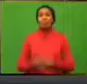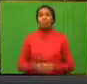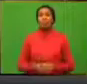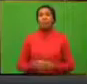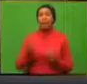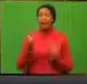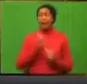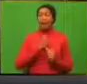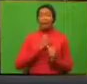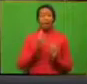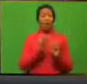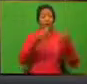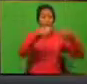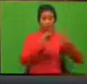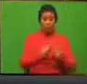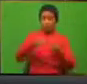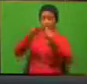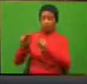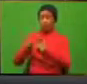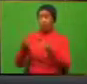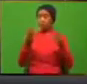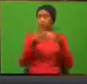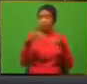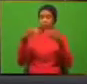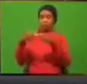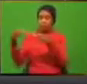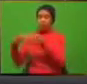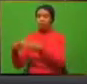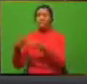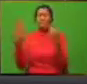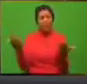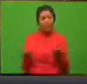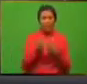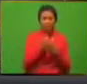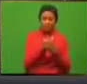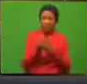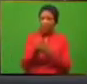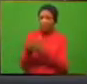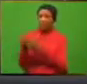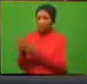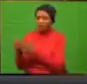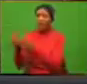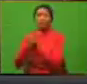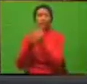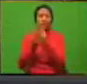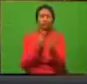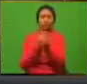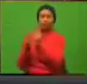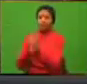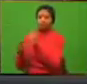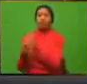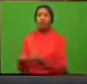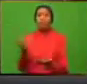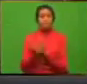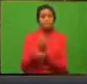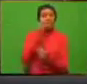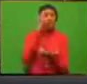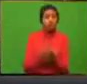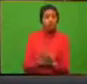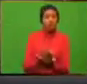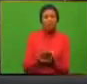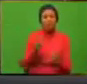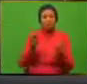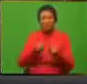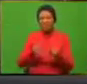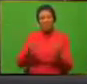Our portfolio committee chairs are going to drive reforms through the legislature to ensure that we remove all